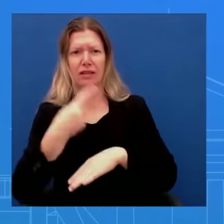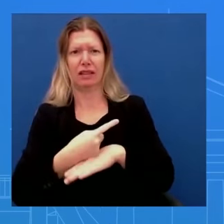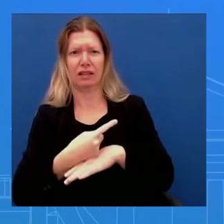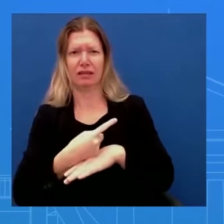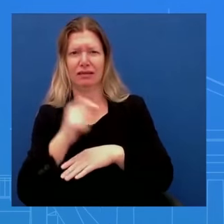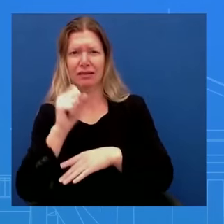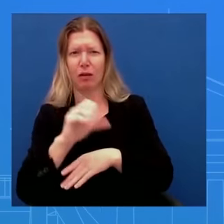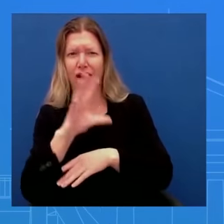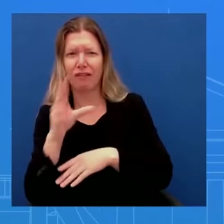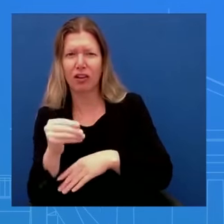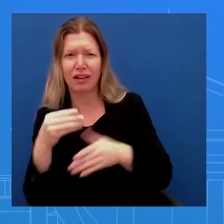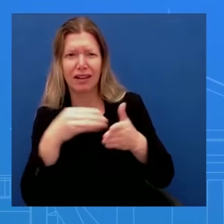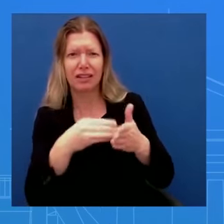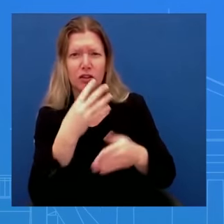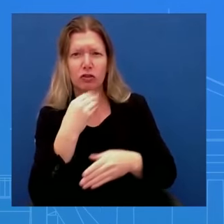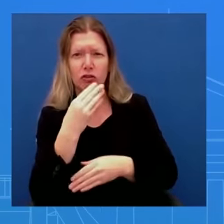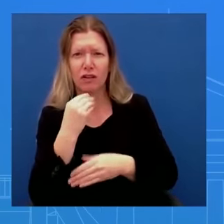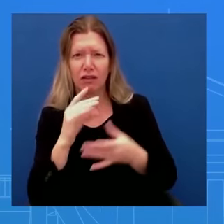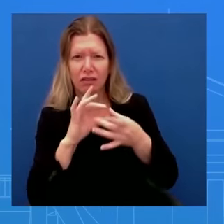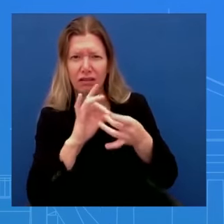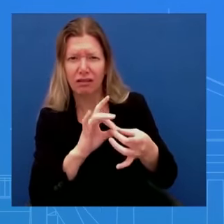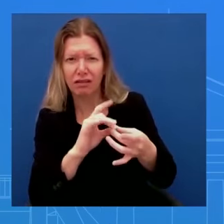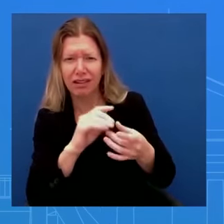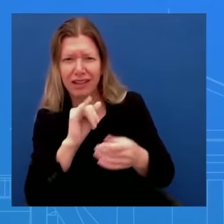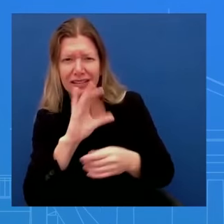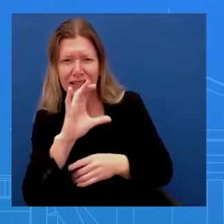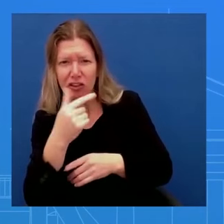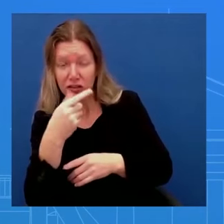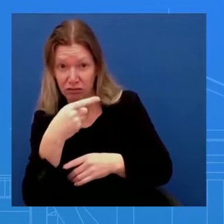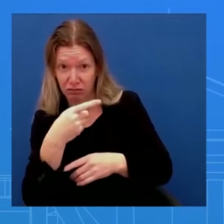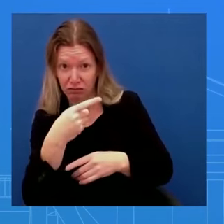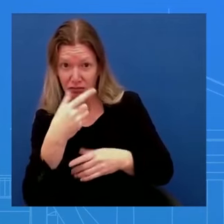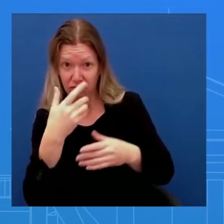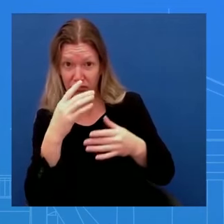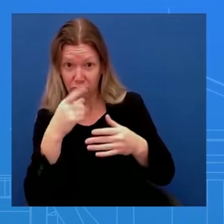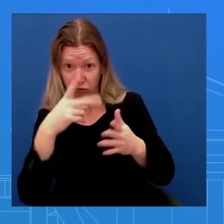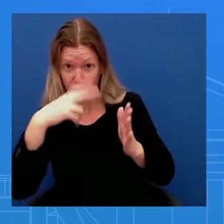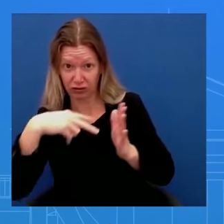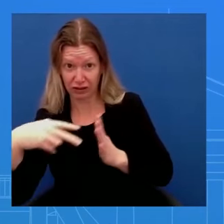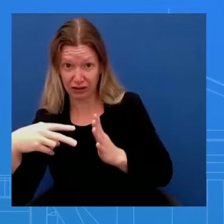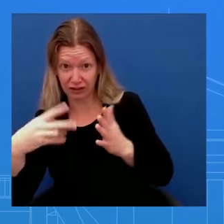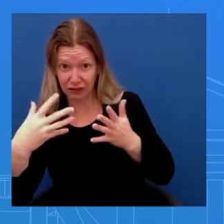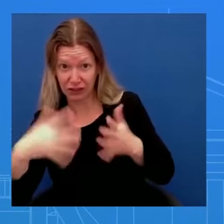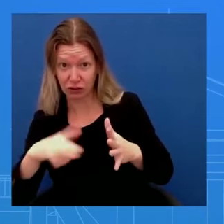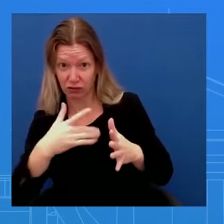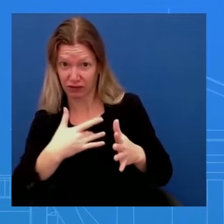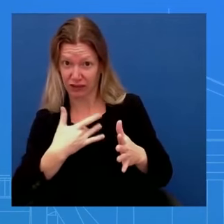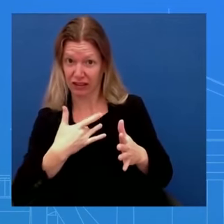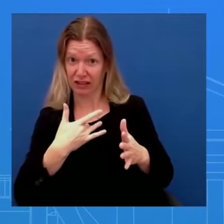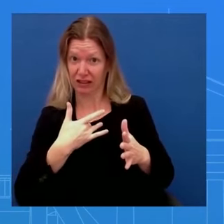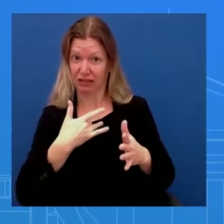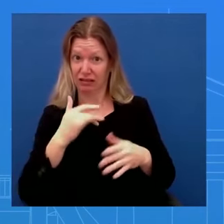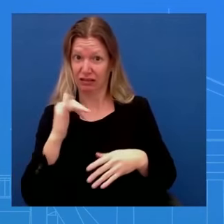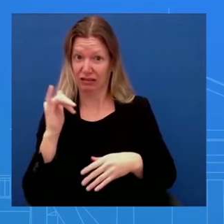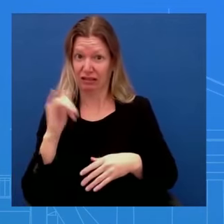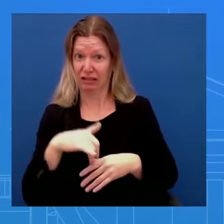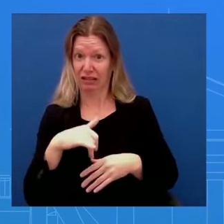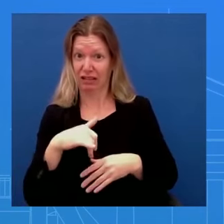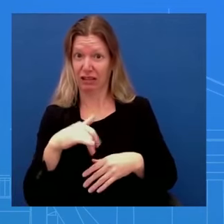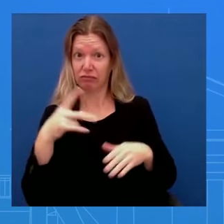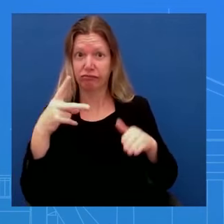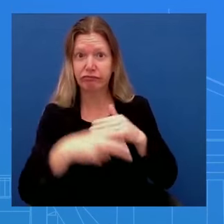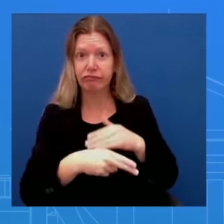read the indictment? And if you did, do you believe that cutting off water, electricity, and fuel on a civilian